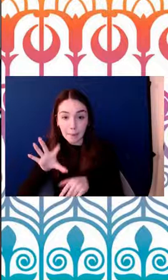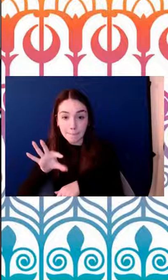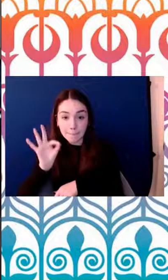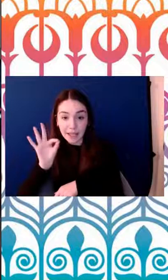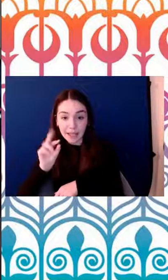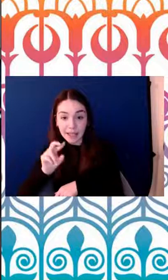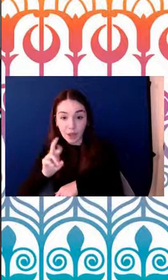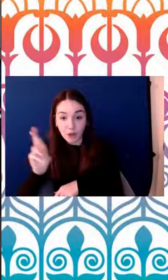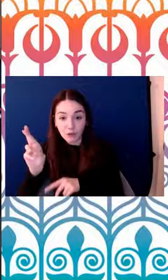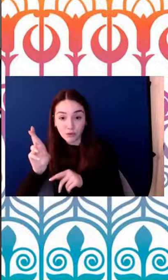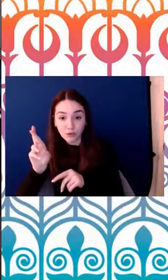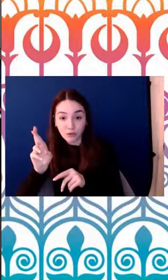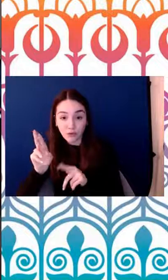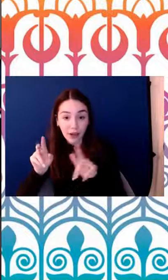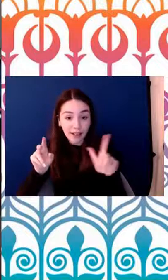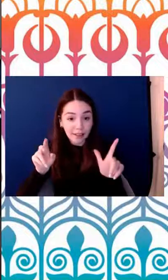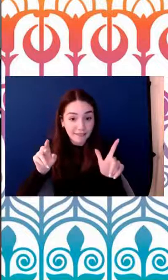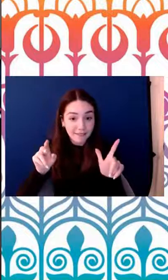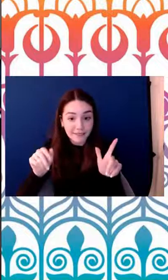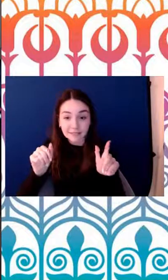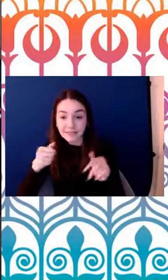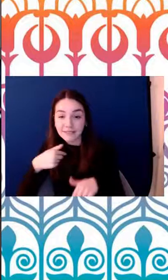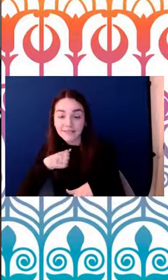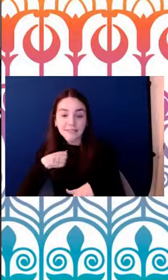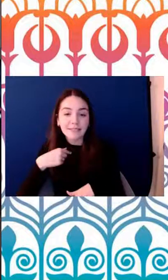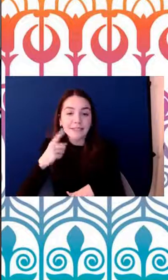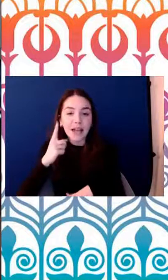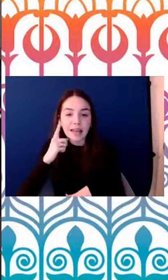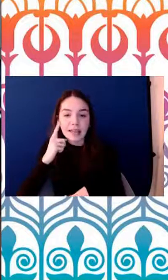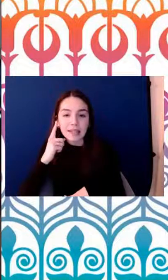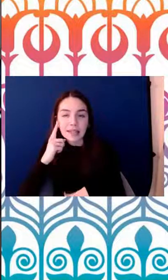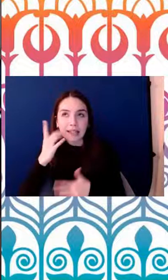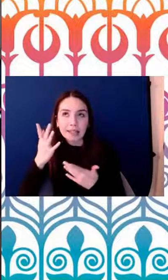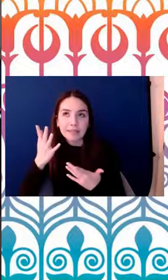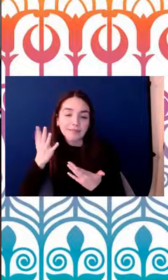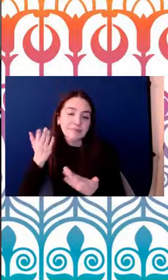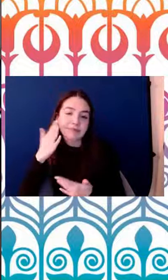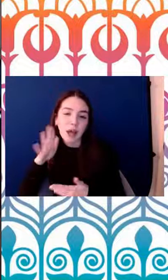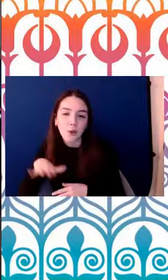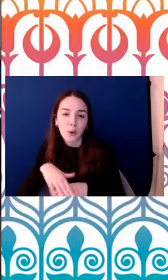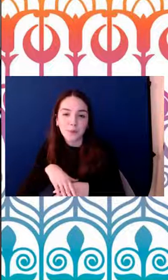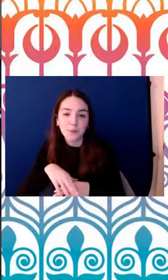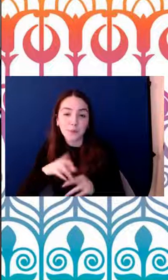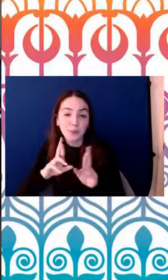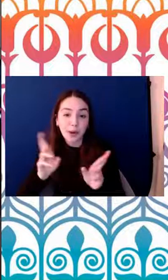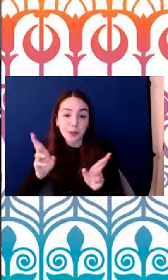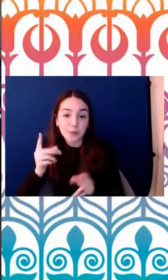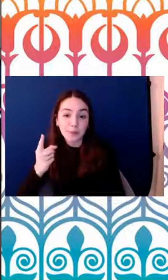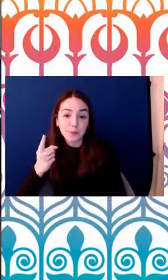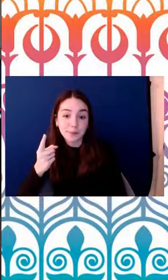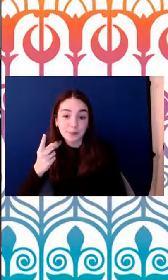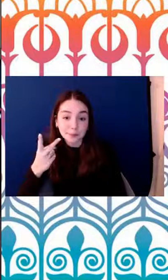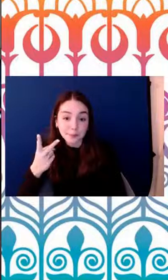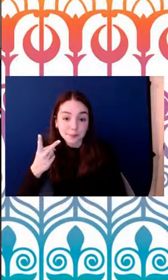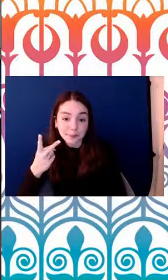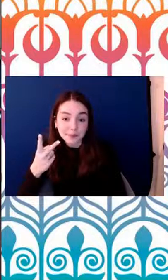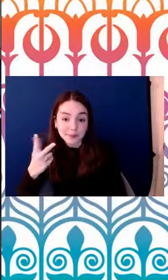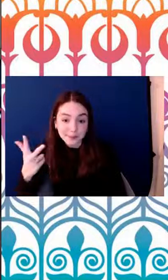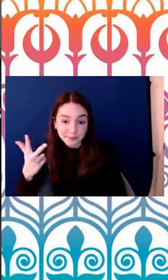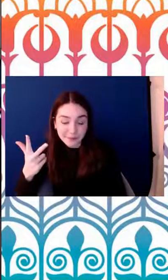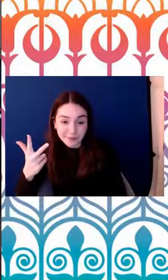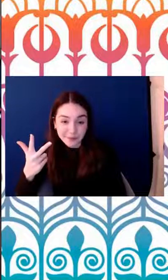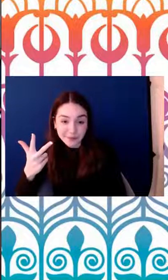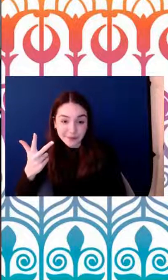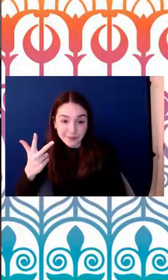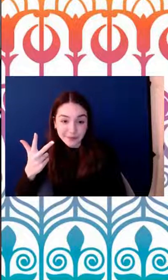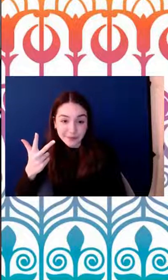Take your guess. I'm going to say, I don't know, I'm not going to say. Ready? 1, 2,